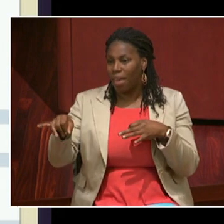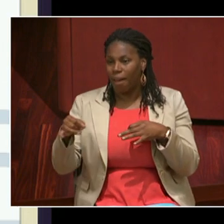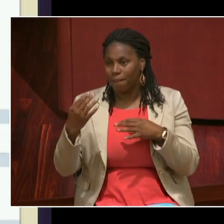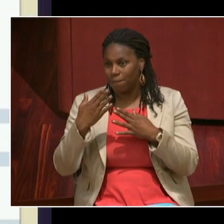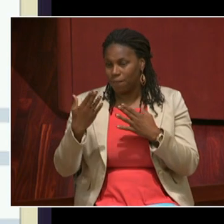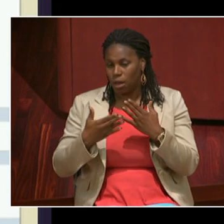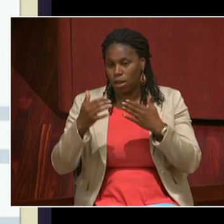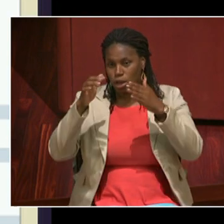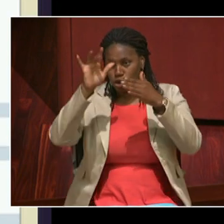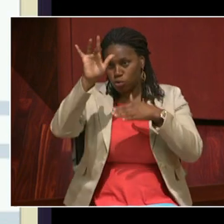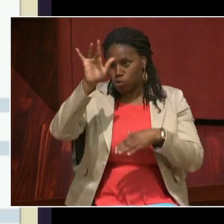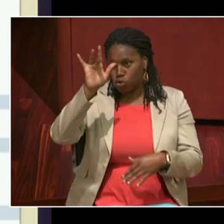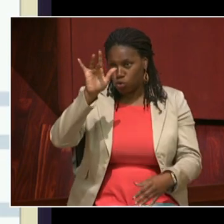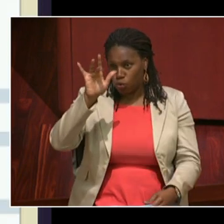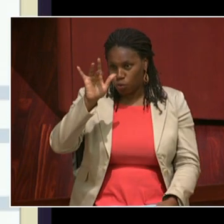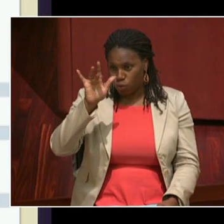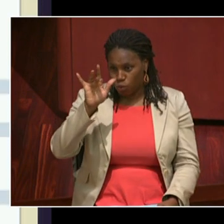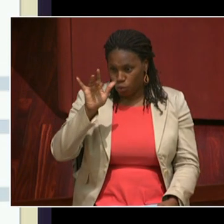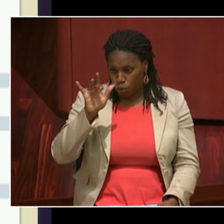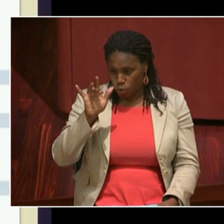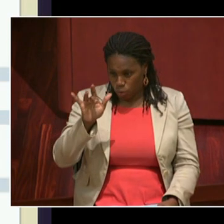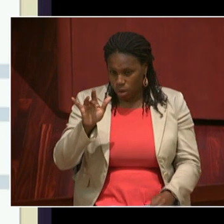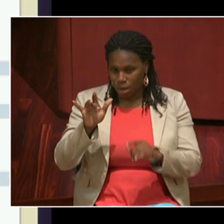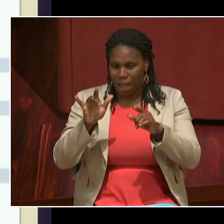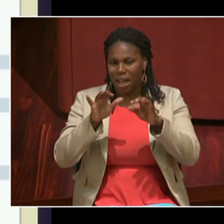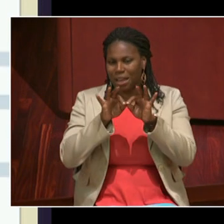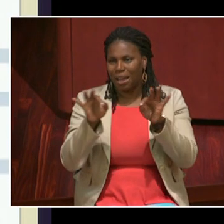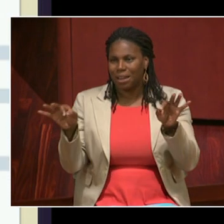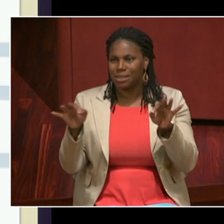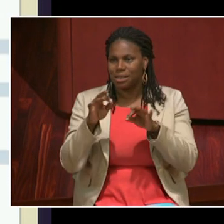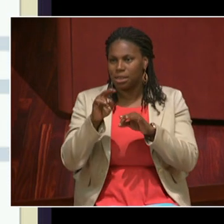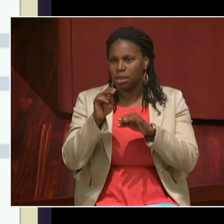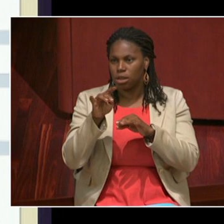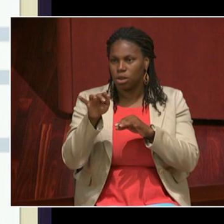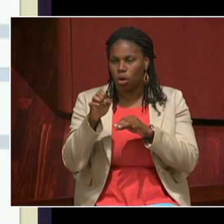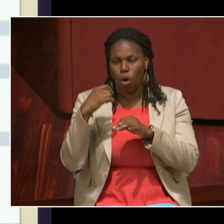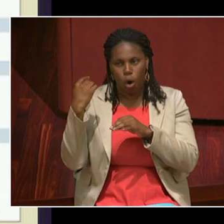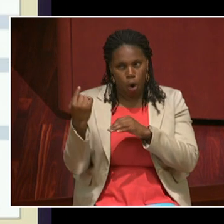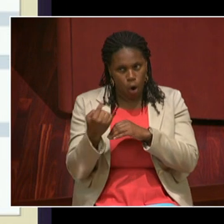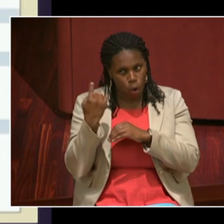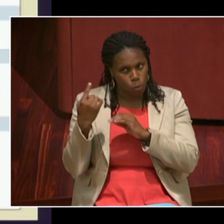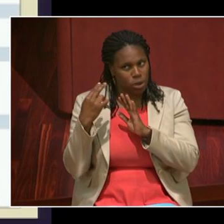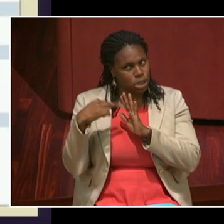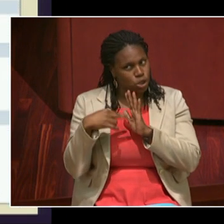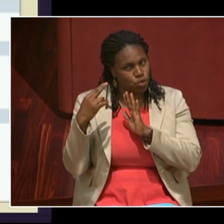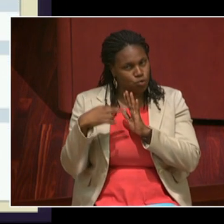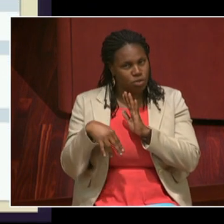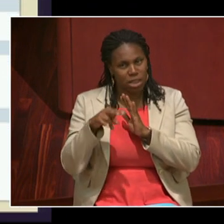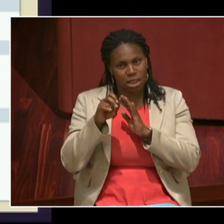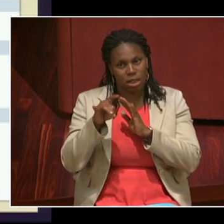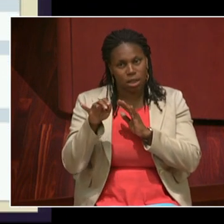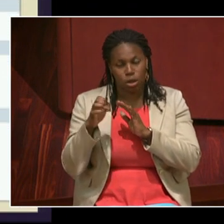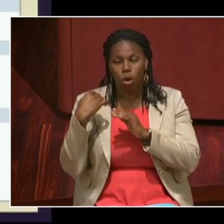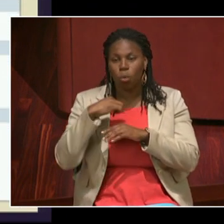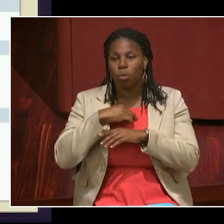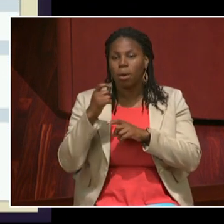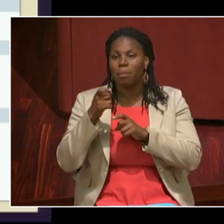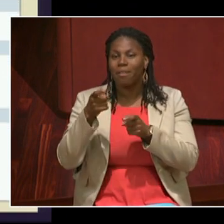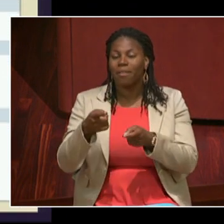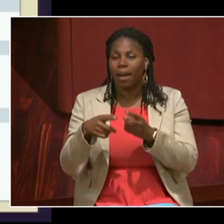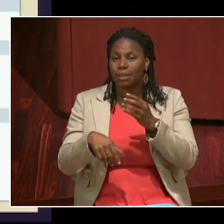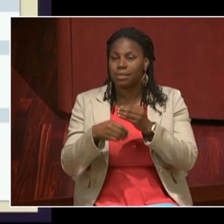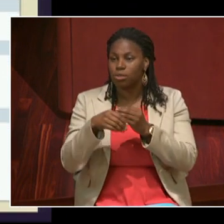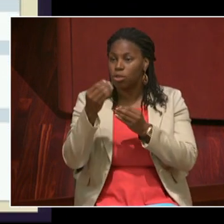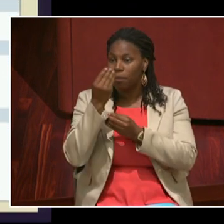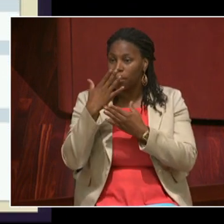the page, you would see a scope and content note. Always read the scope and content note. This is where we've provided additional information